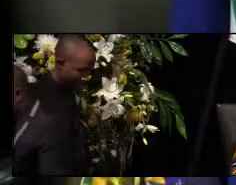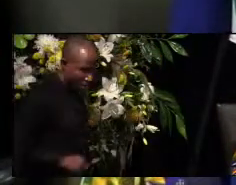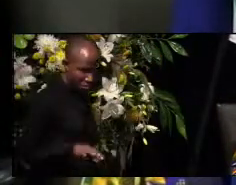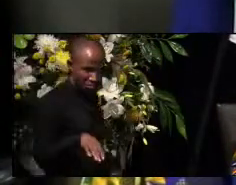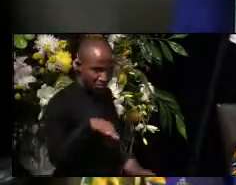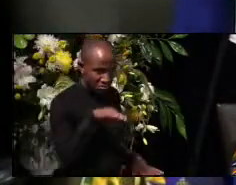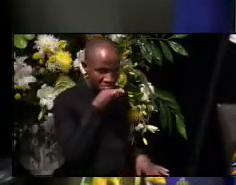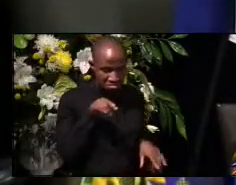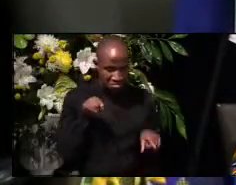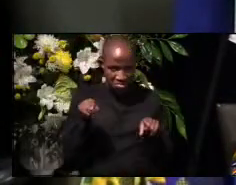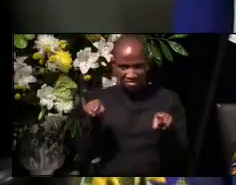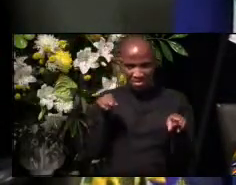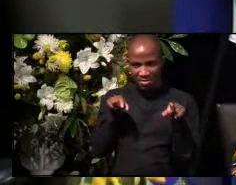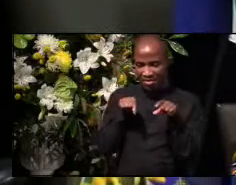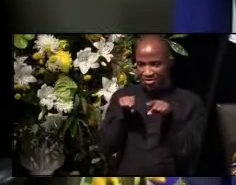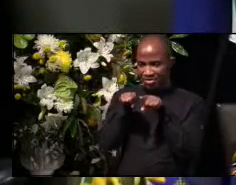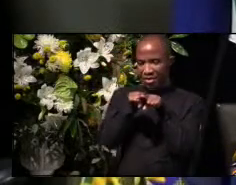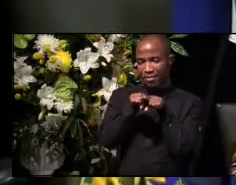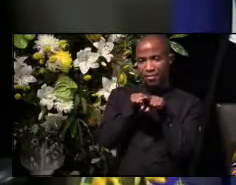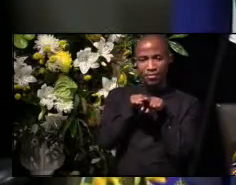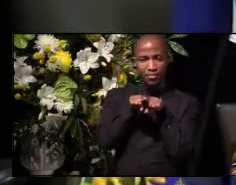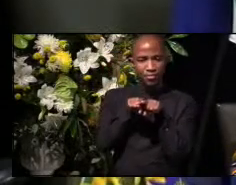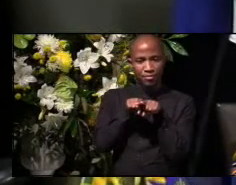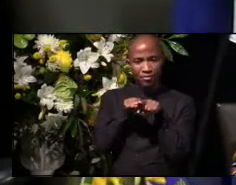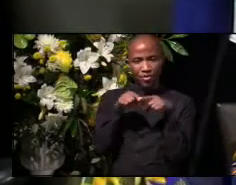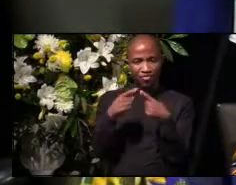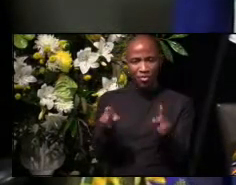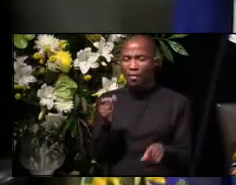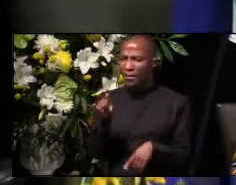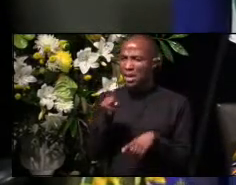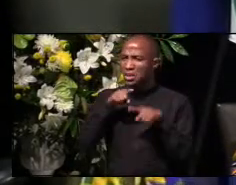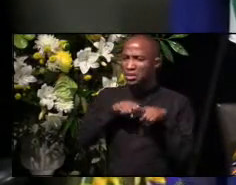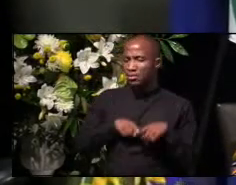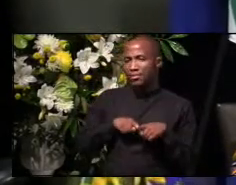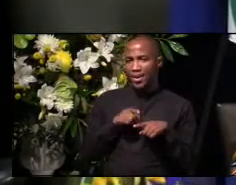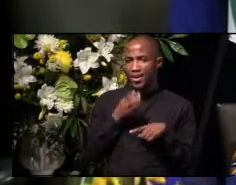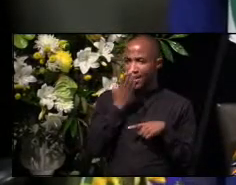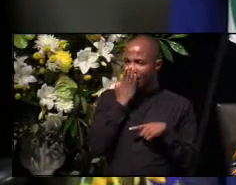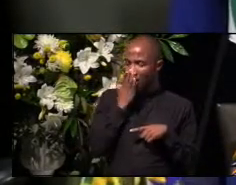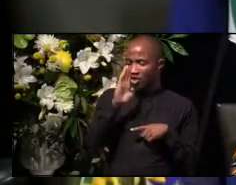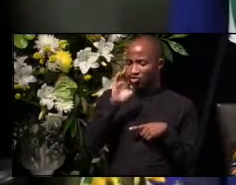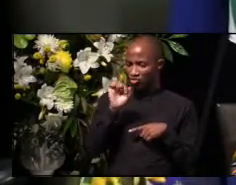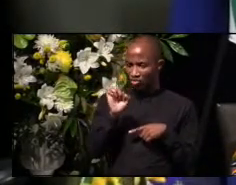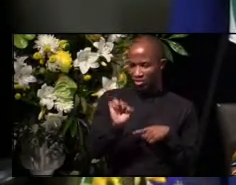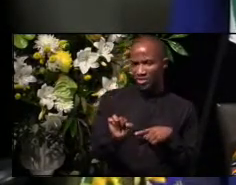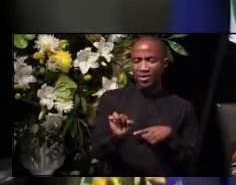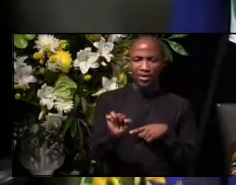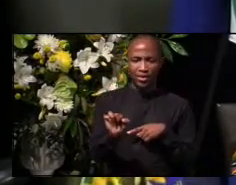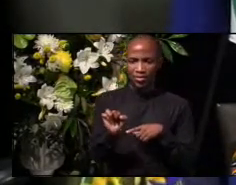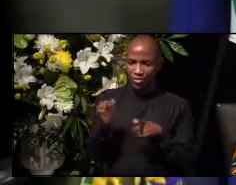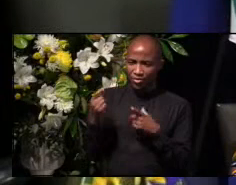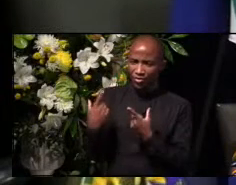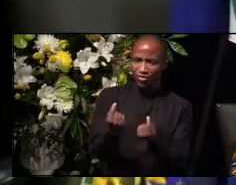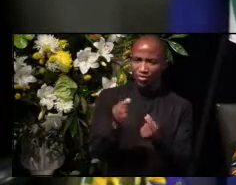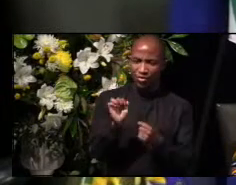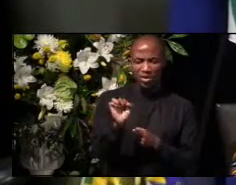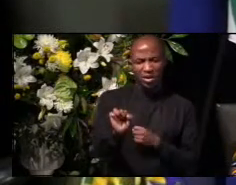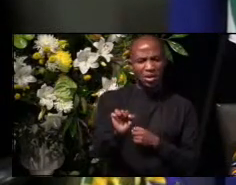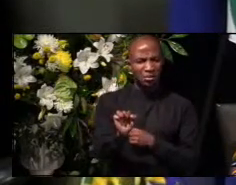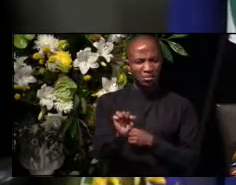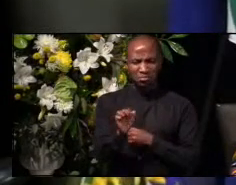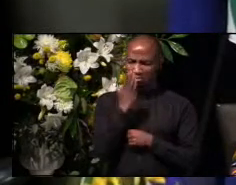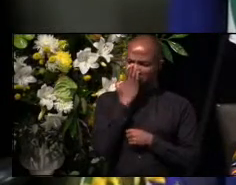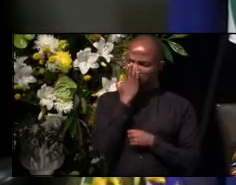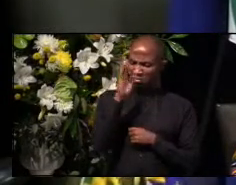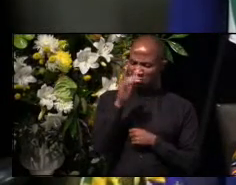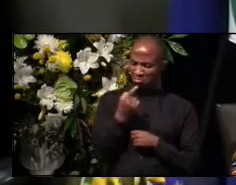the same but it is about your your attitude towards that what you are doing and your attitude of saying I'm not